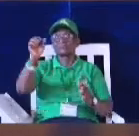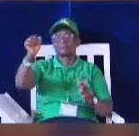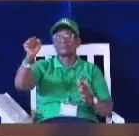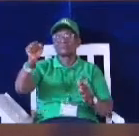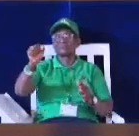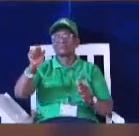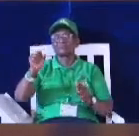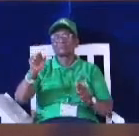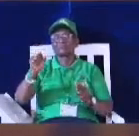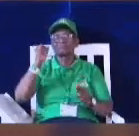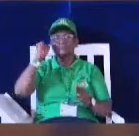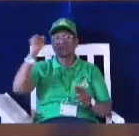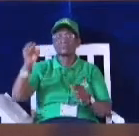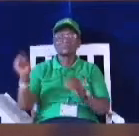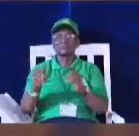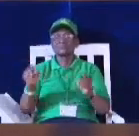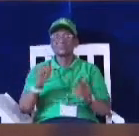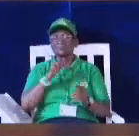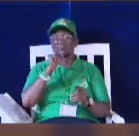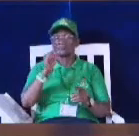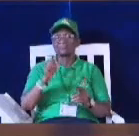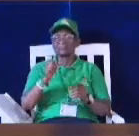And she didn't get well.